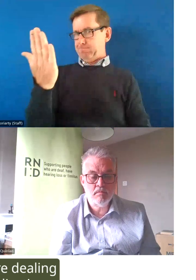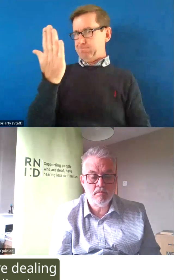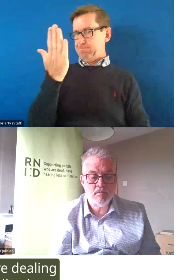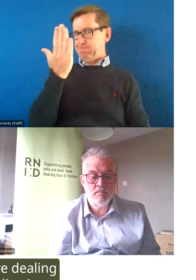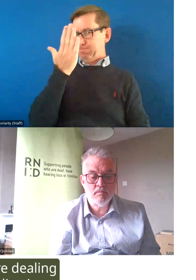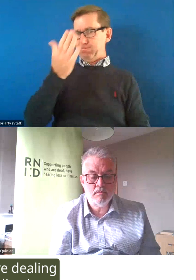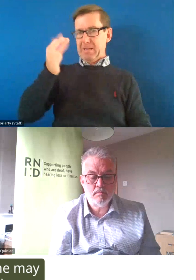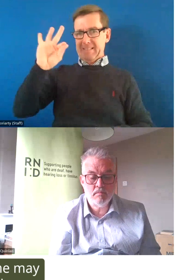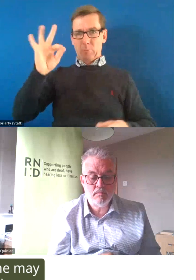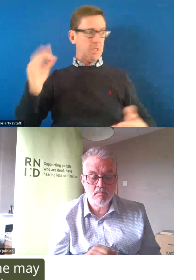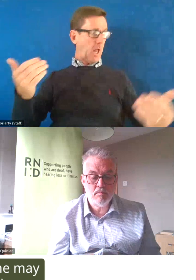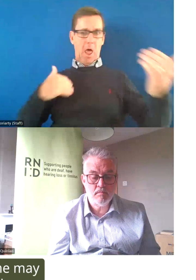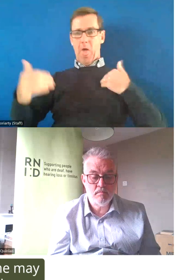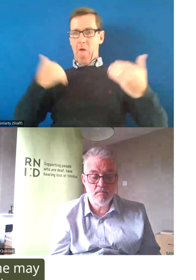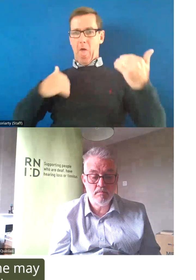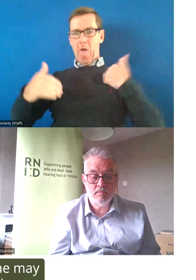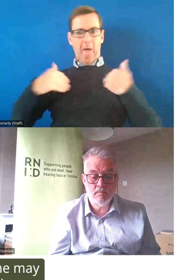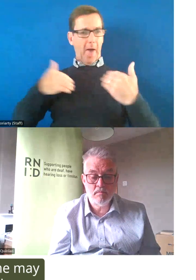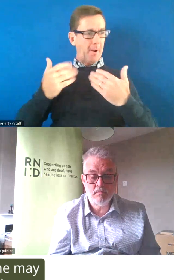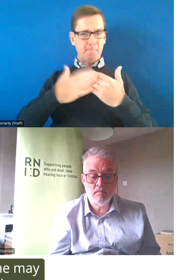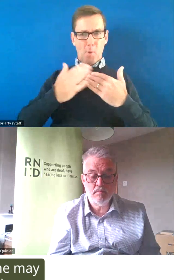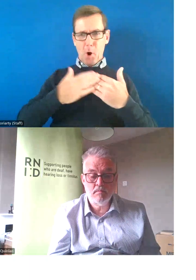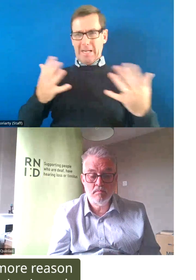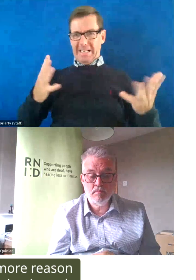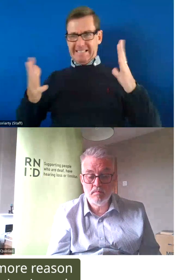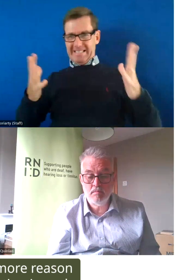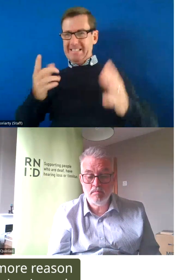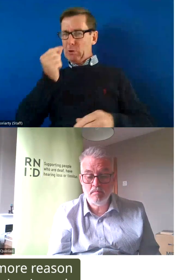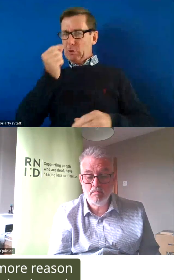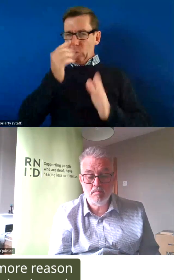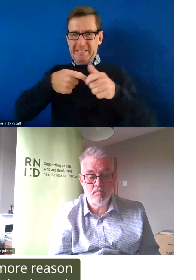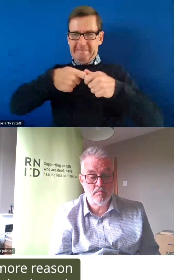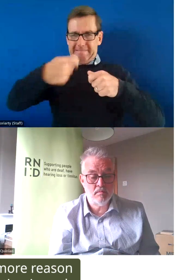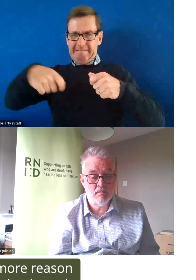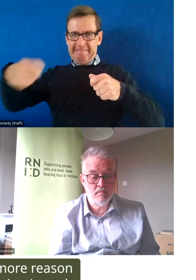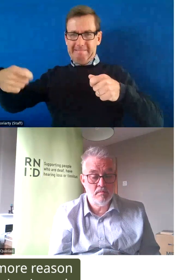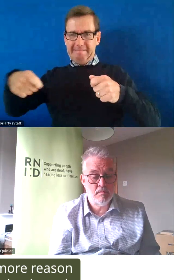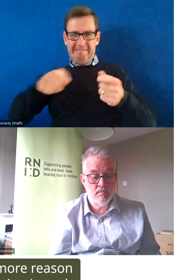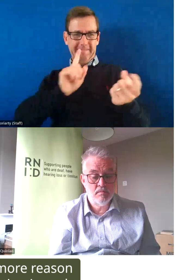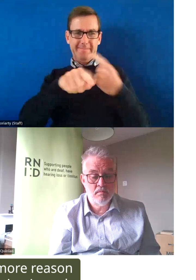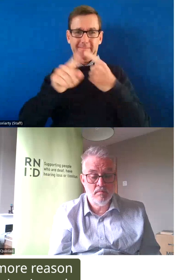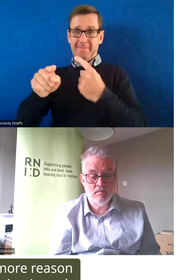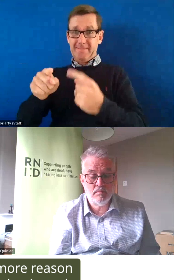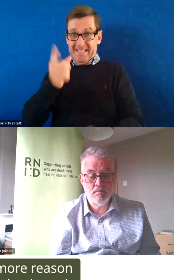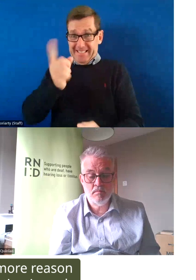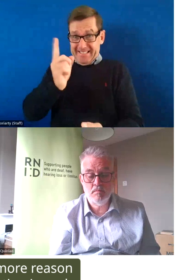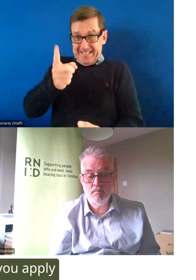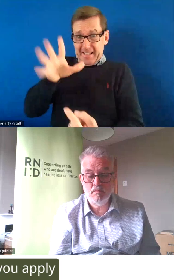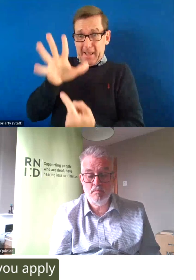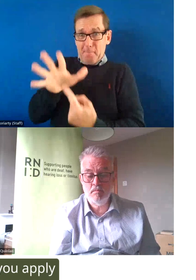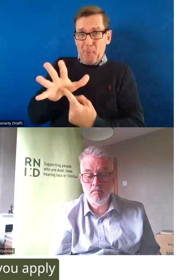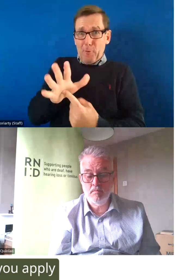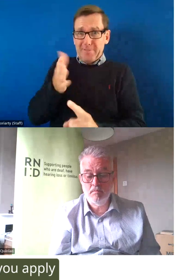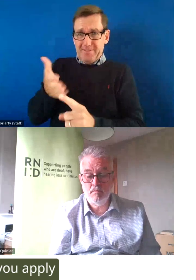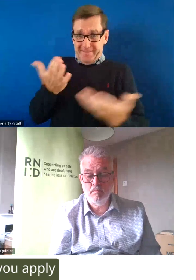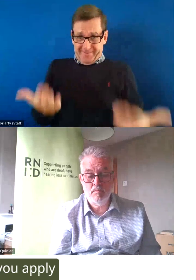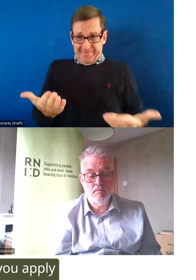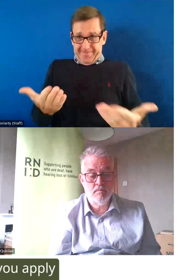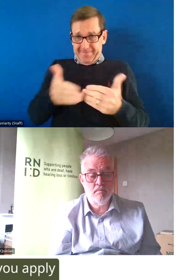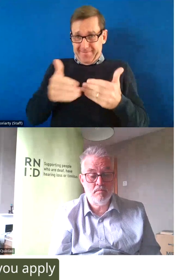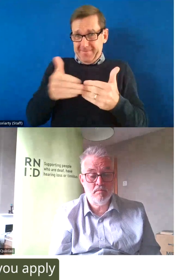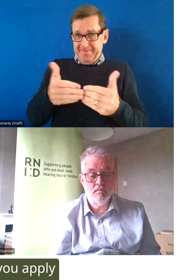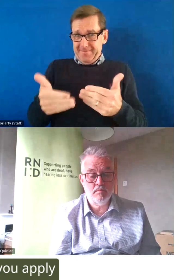dealing with more applications, that time may take slightly longer. But that's all the more reason to get your application in early.